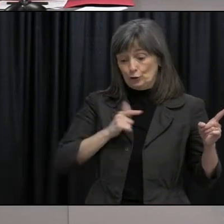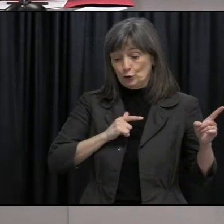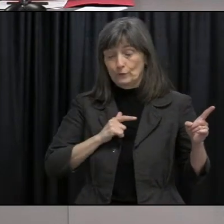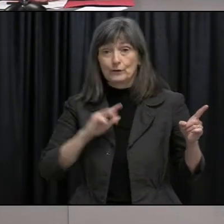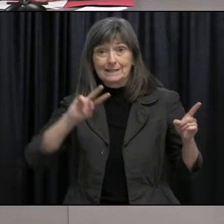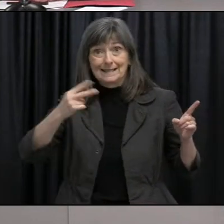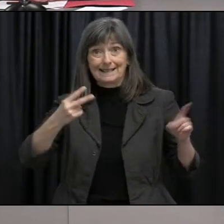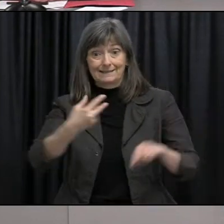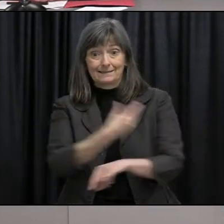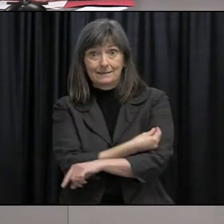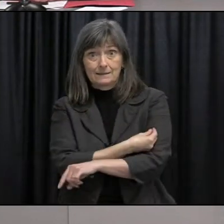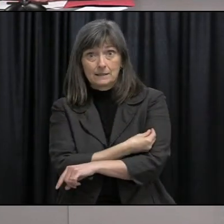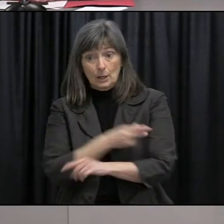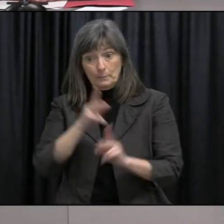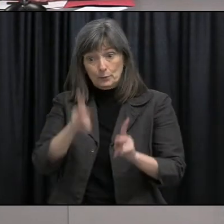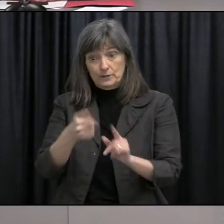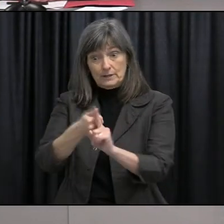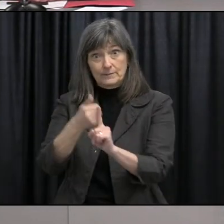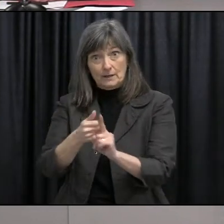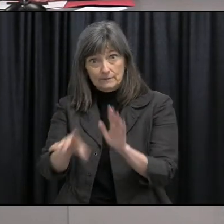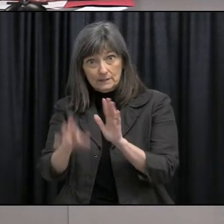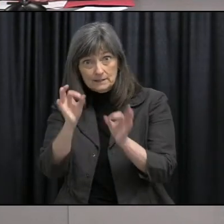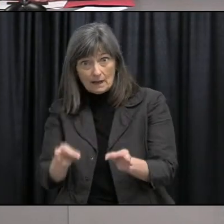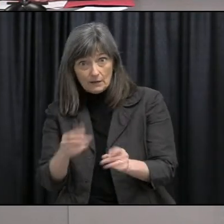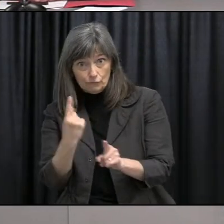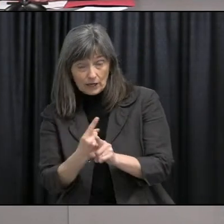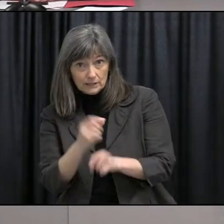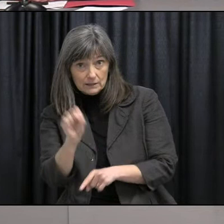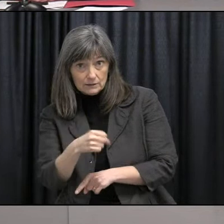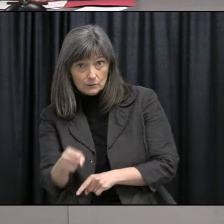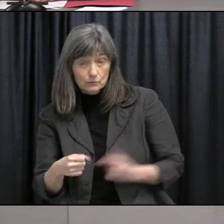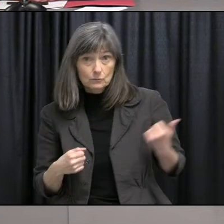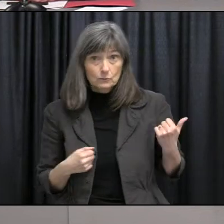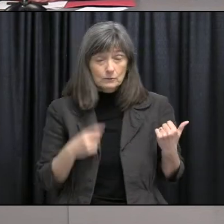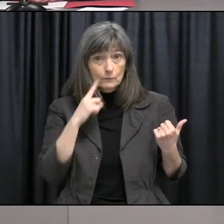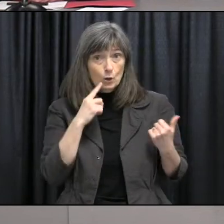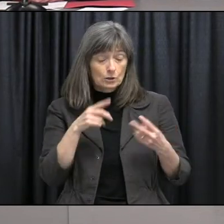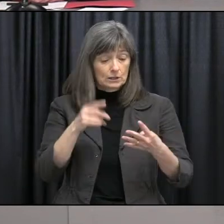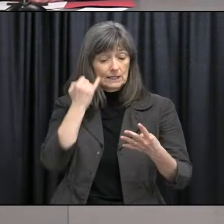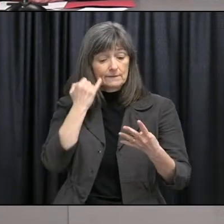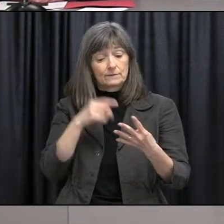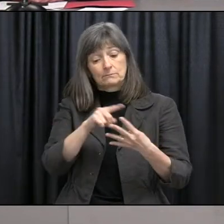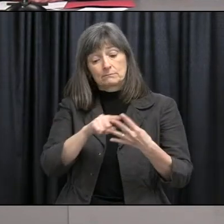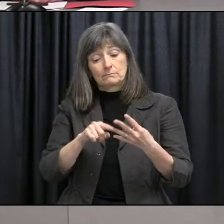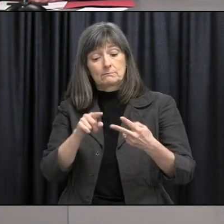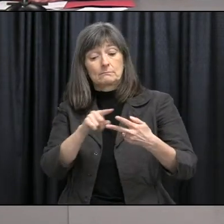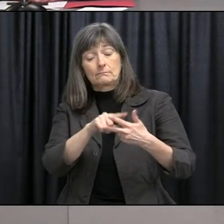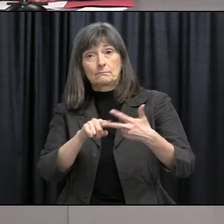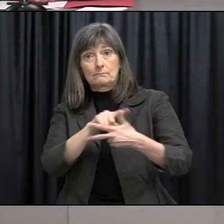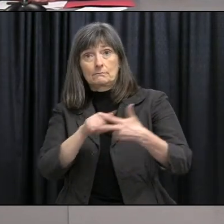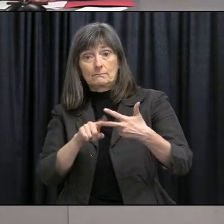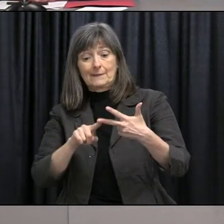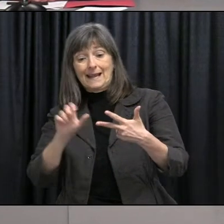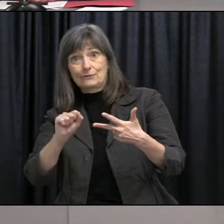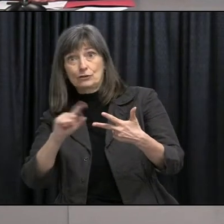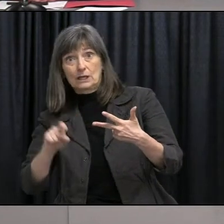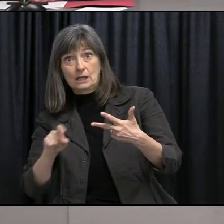for a second dose. Is that what the province is also looking to do when it comes for Pfizer and Moderna to open the second doses for those with